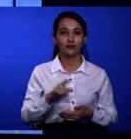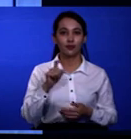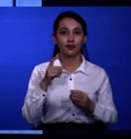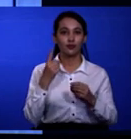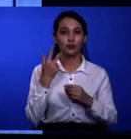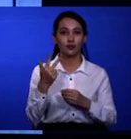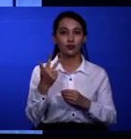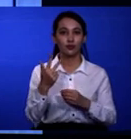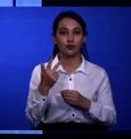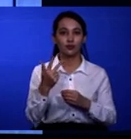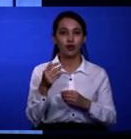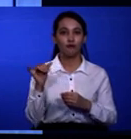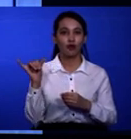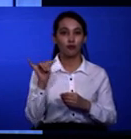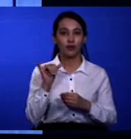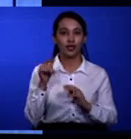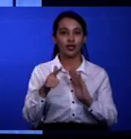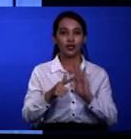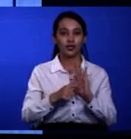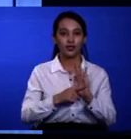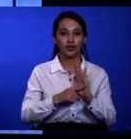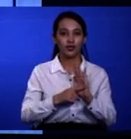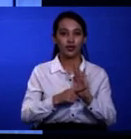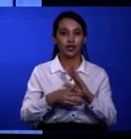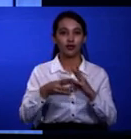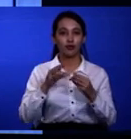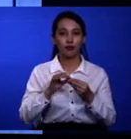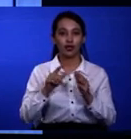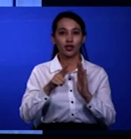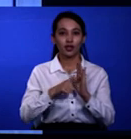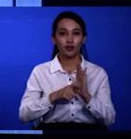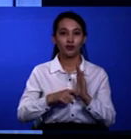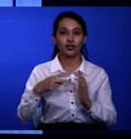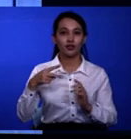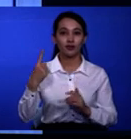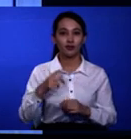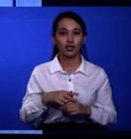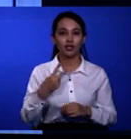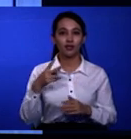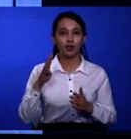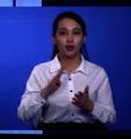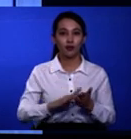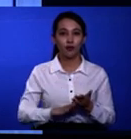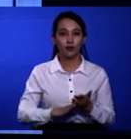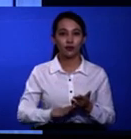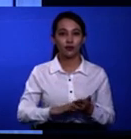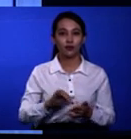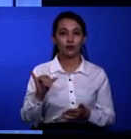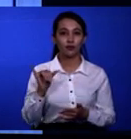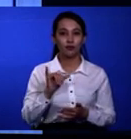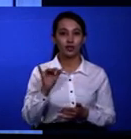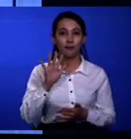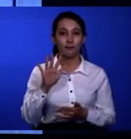103 va 7 ning ko'paytmasi 721. 29 va 5 ning